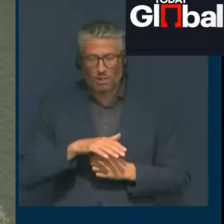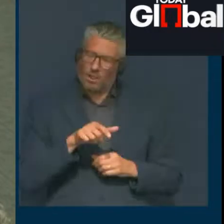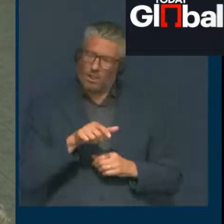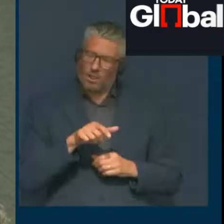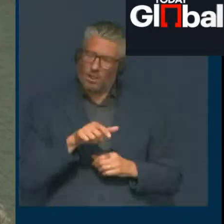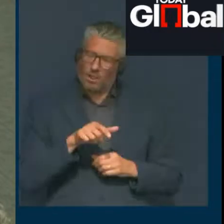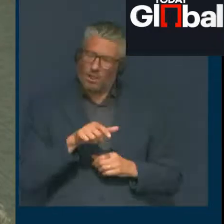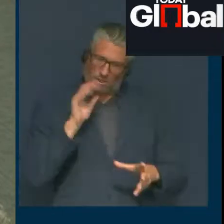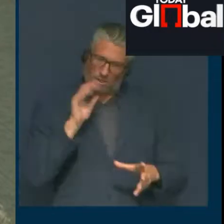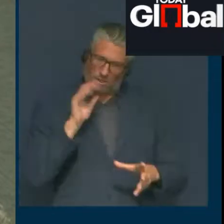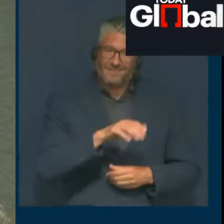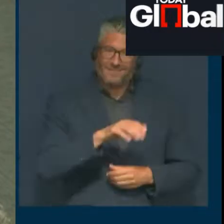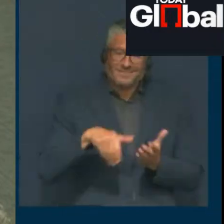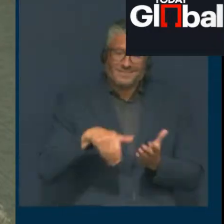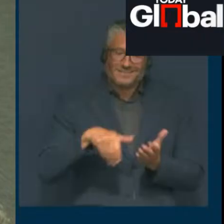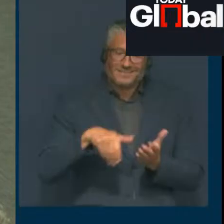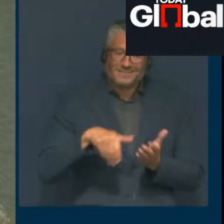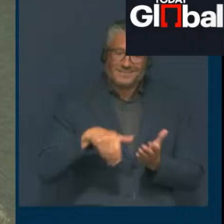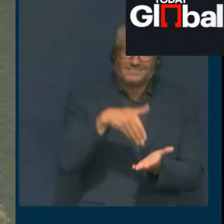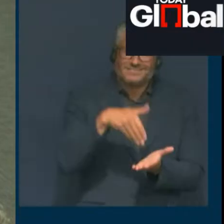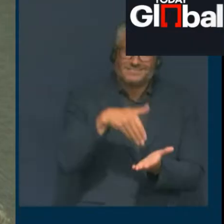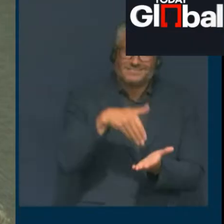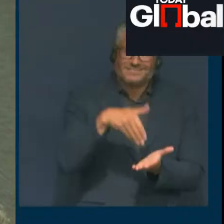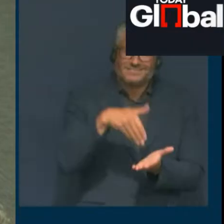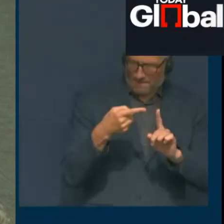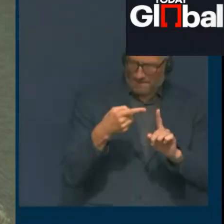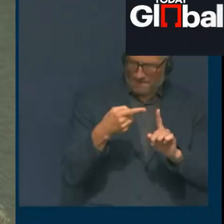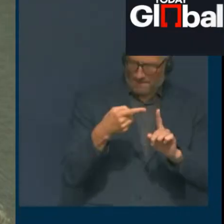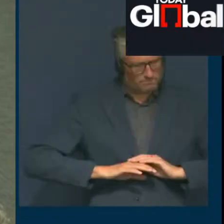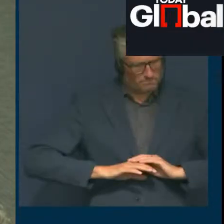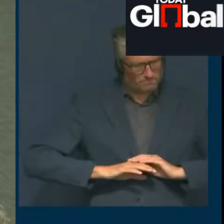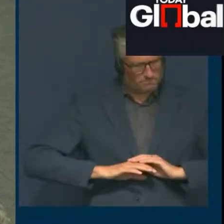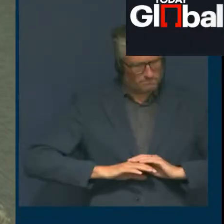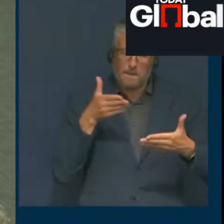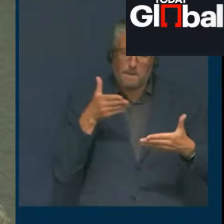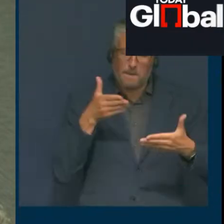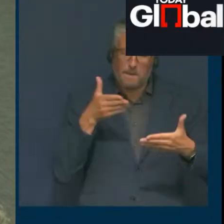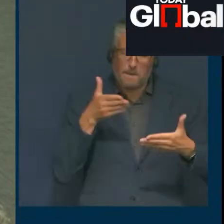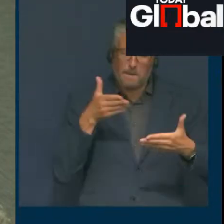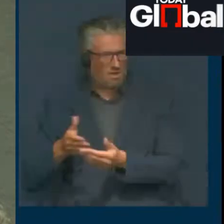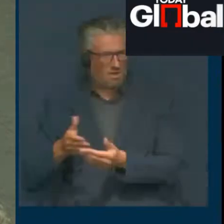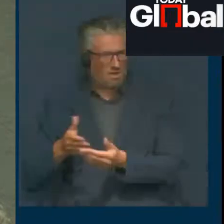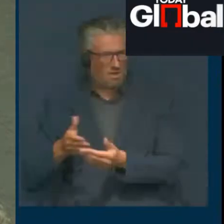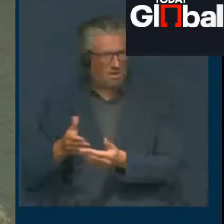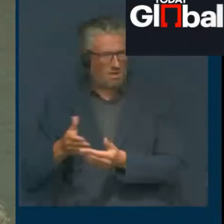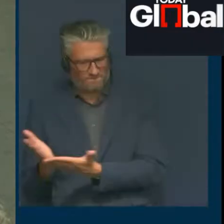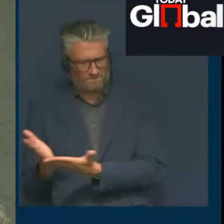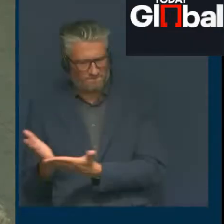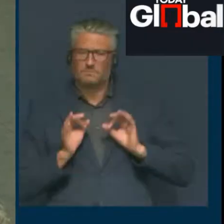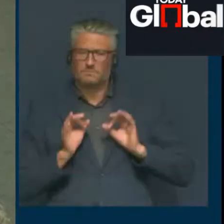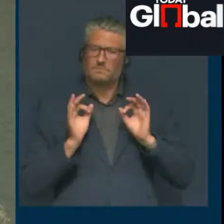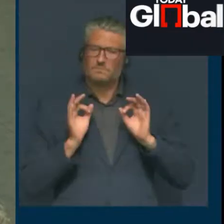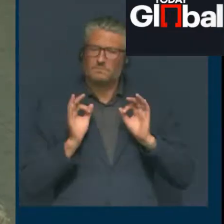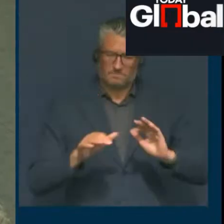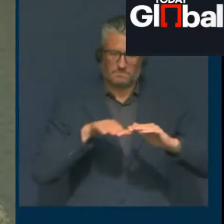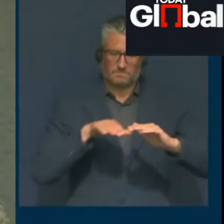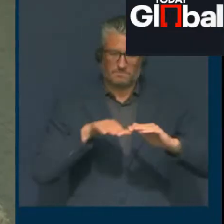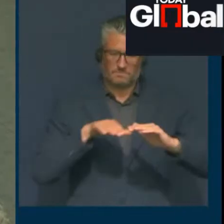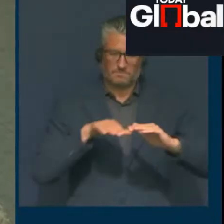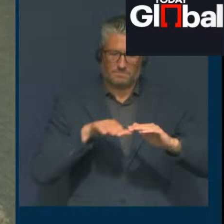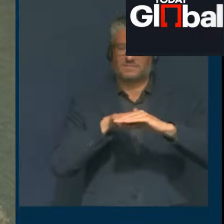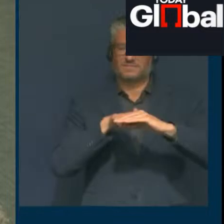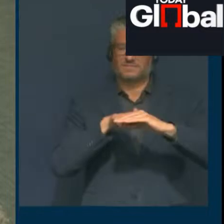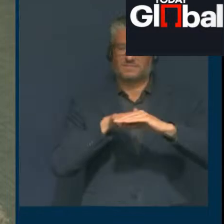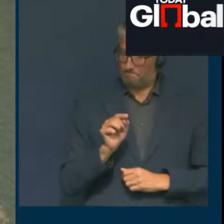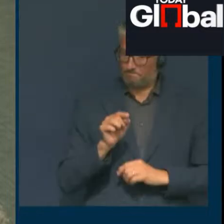removing the obstacles facing these persons, we attempt to